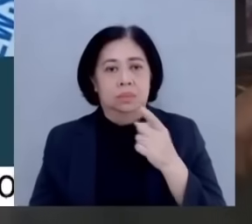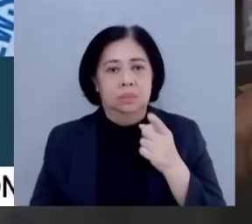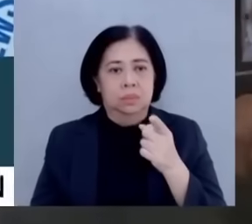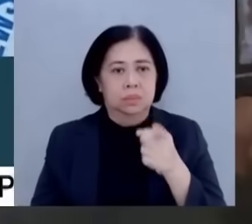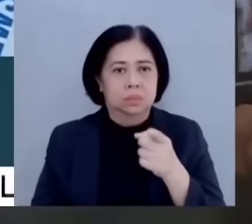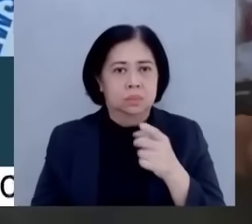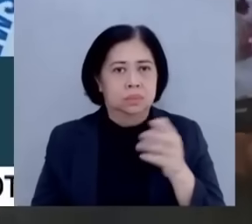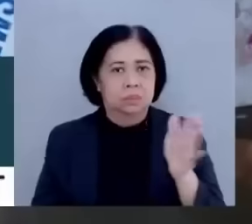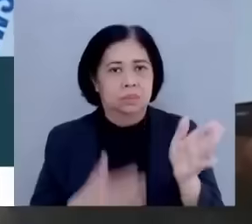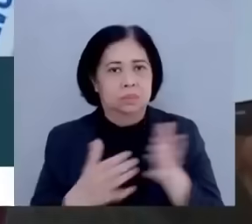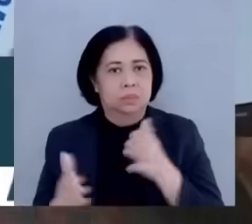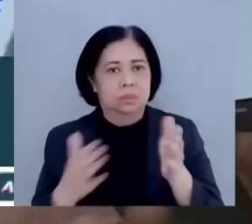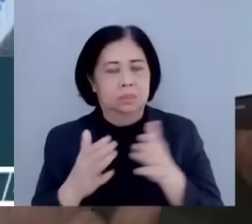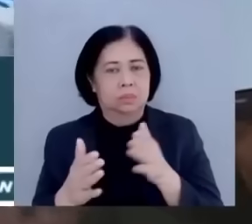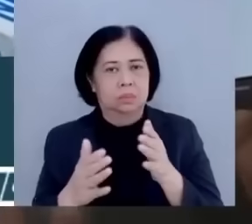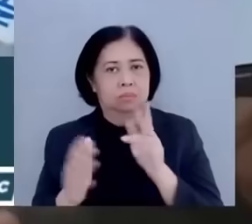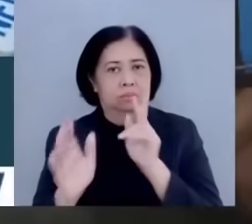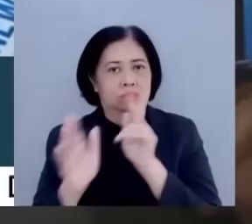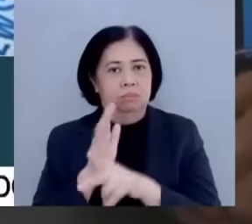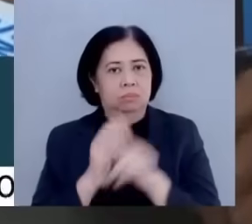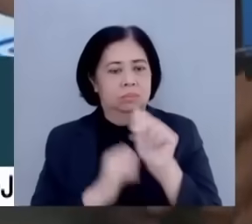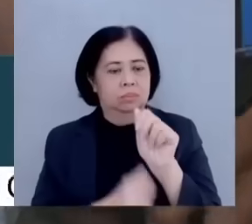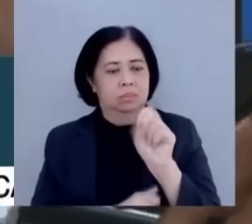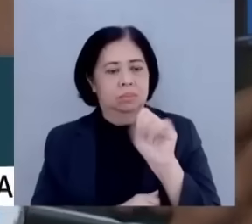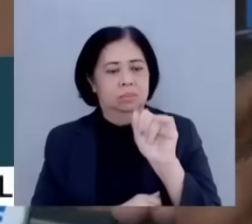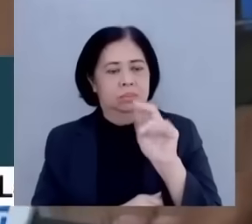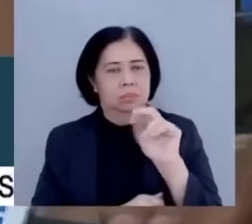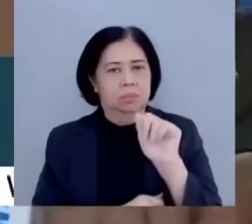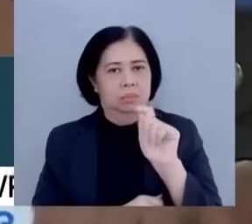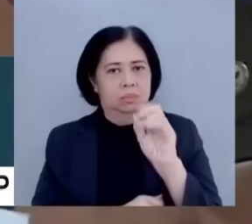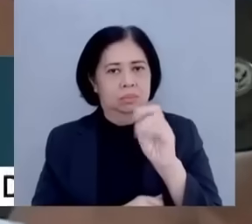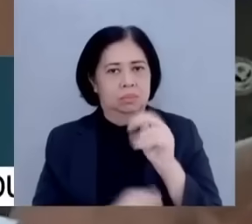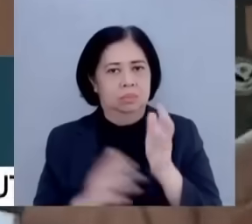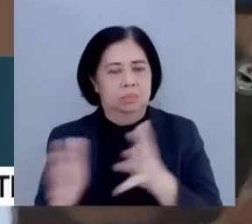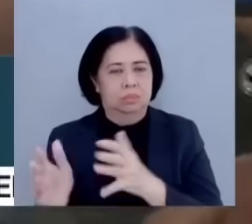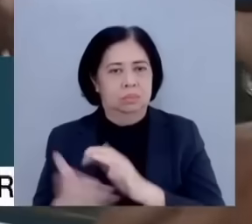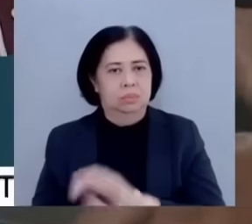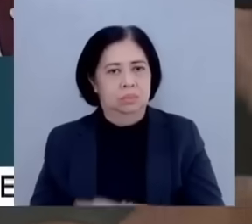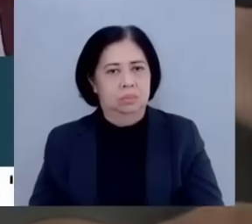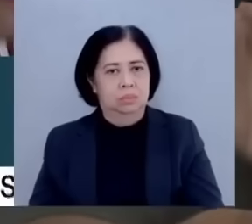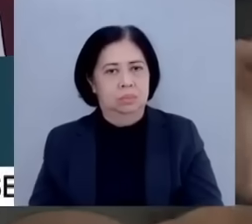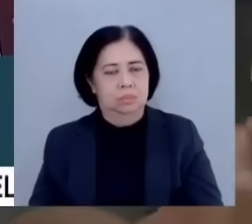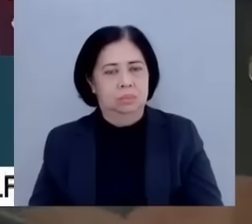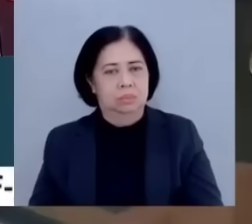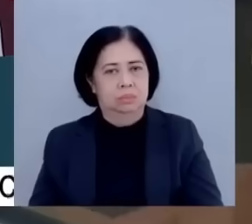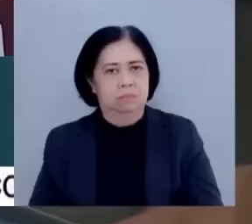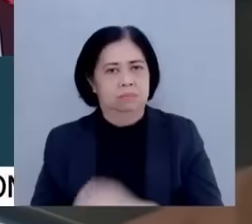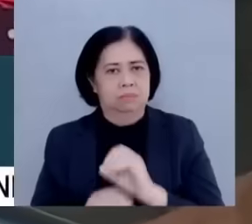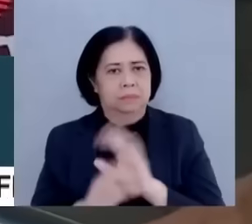assassination attempt. There's assassination against you before your birthday. Can you clarify?